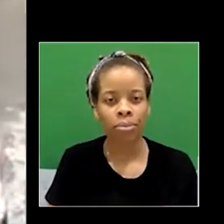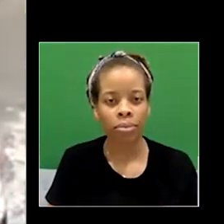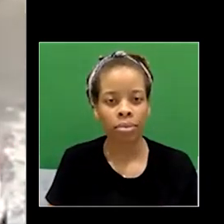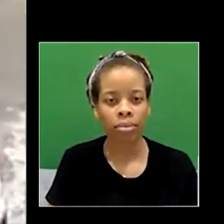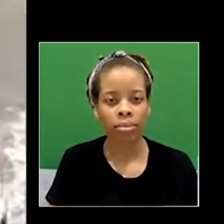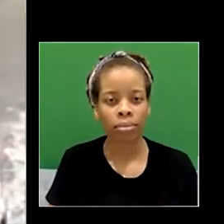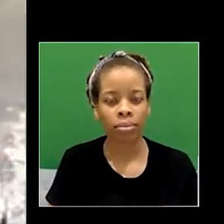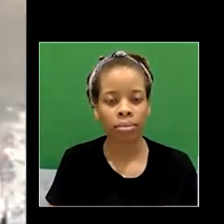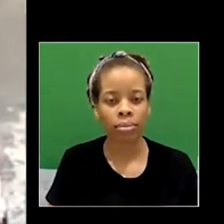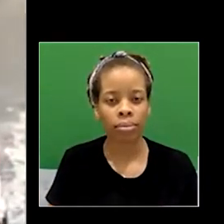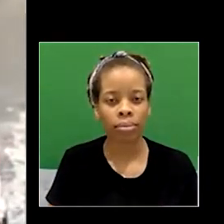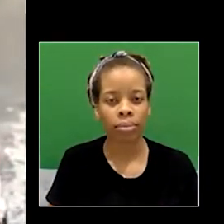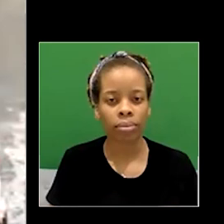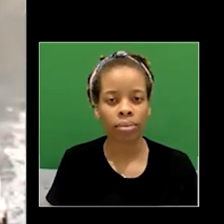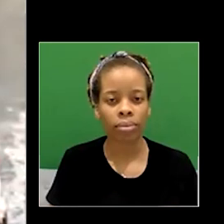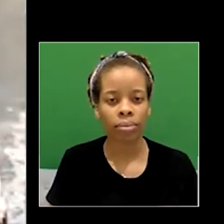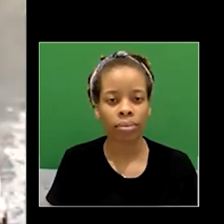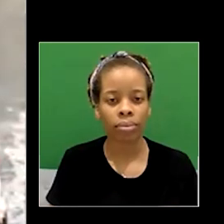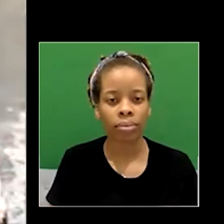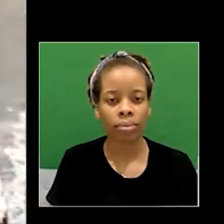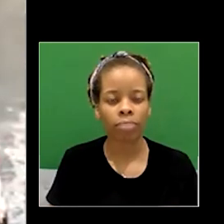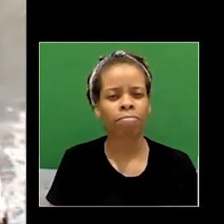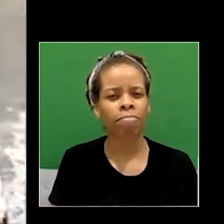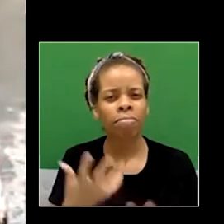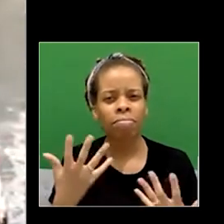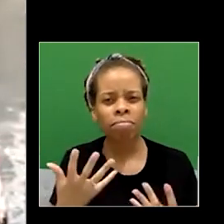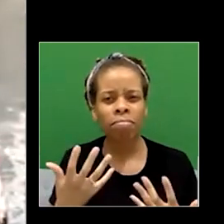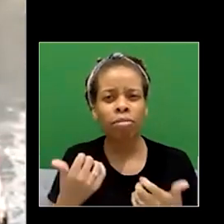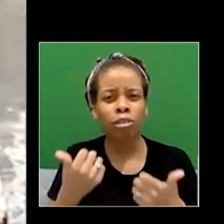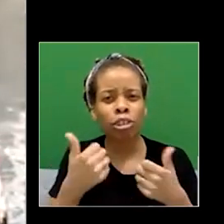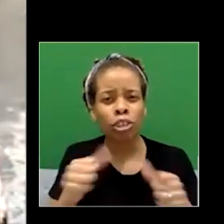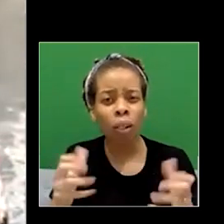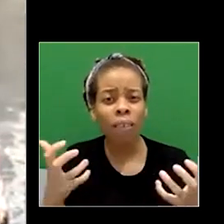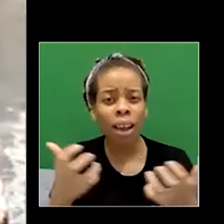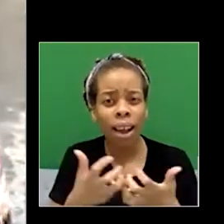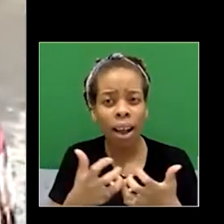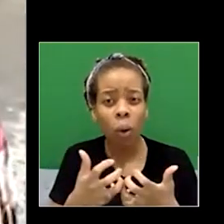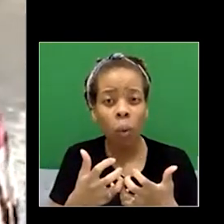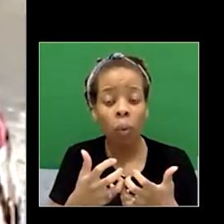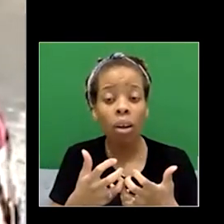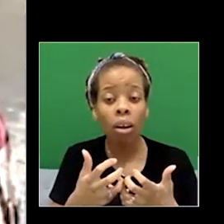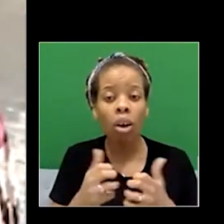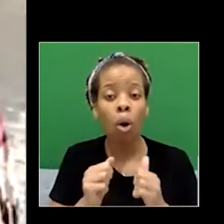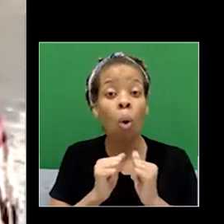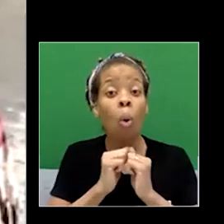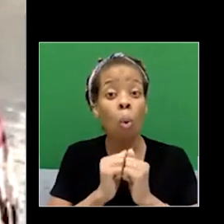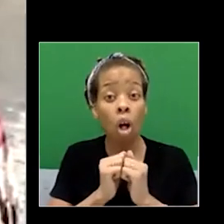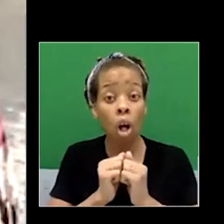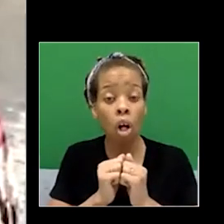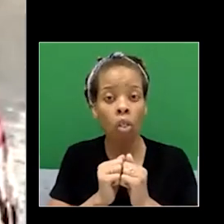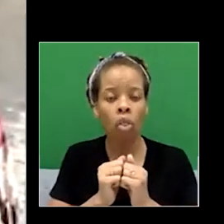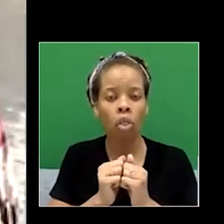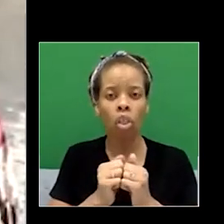I think you almost need to, the remedy for that, I think, is somehow to become more comfortable in your